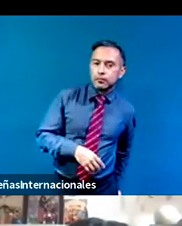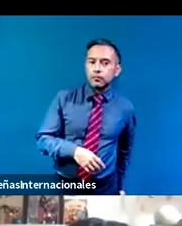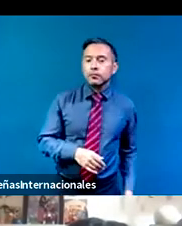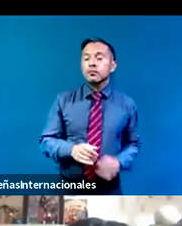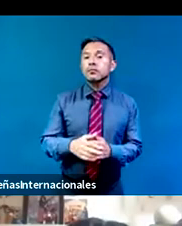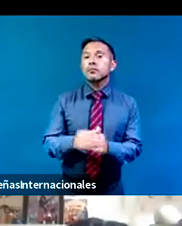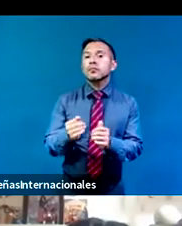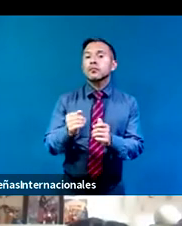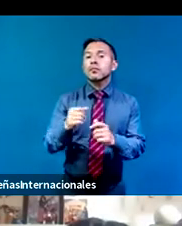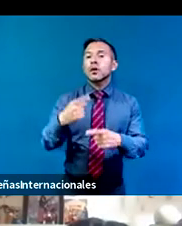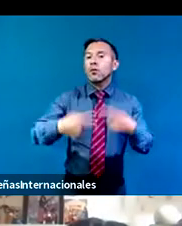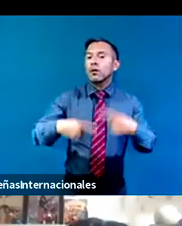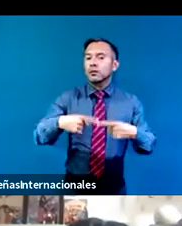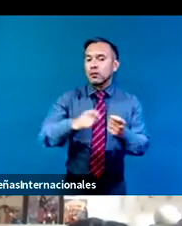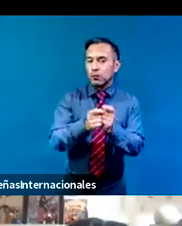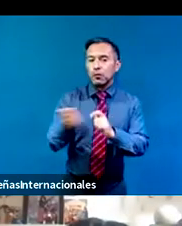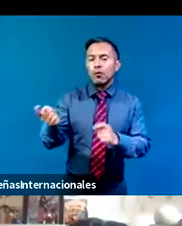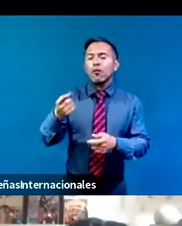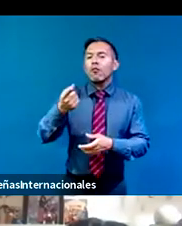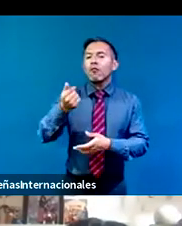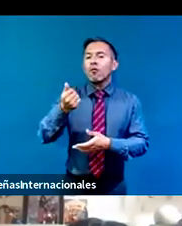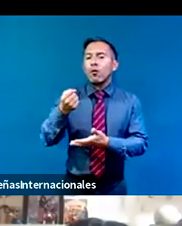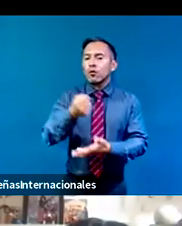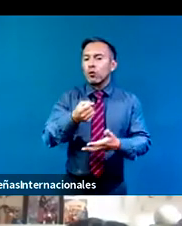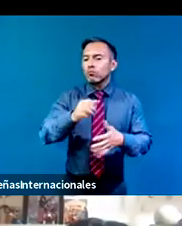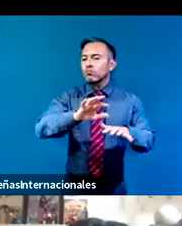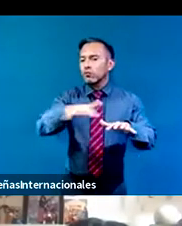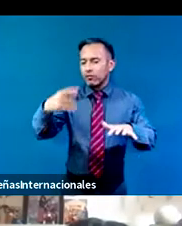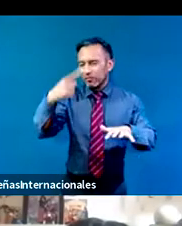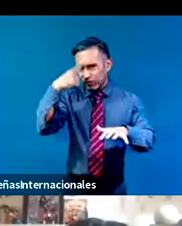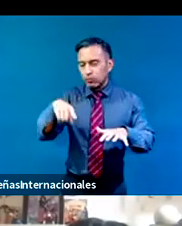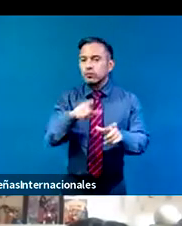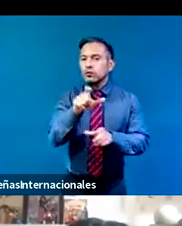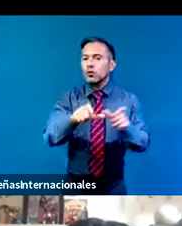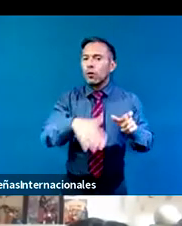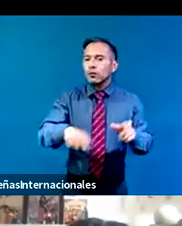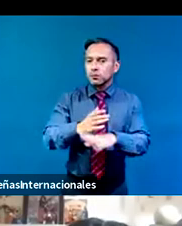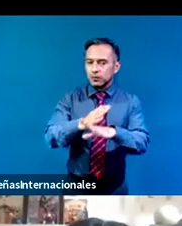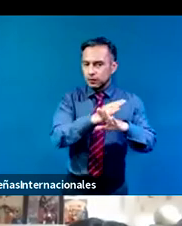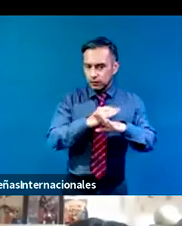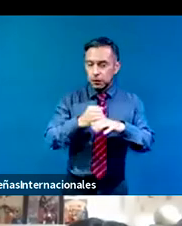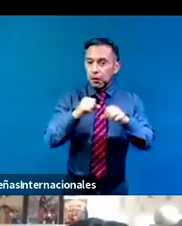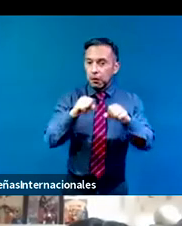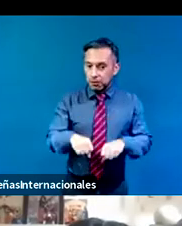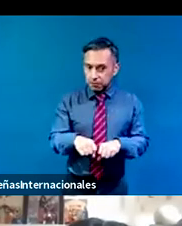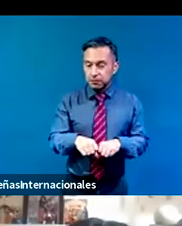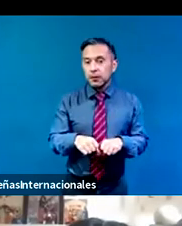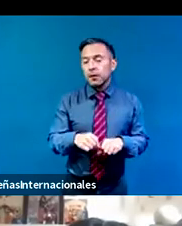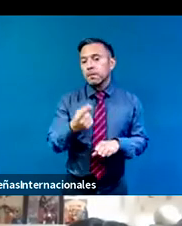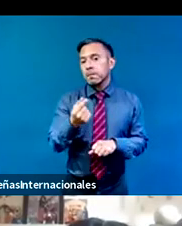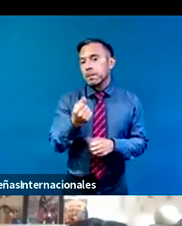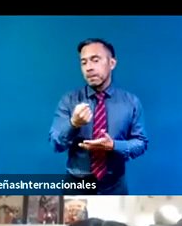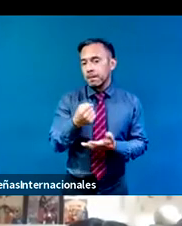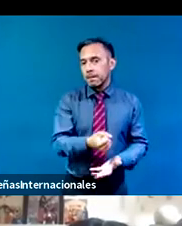social protection, which could be financed by both aid and tax, is one I would be